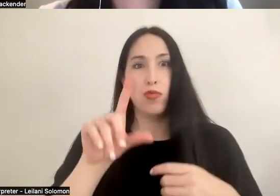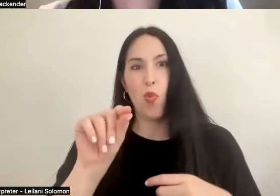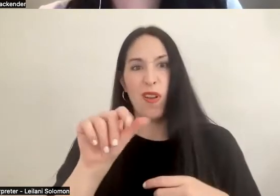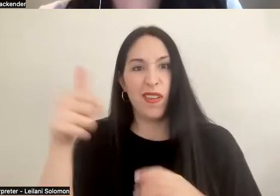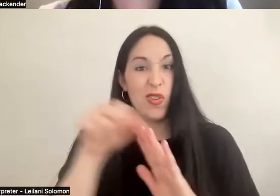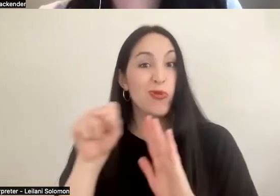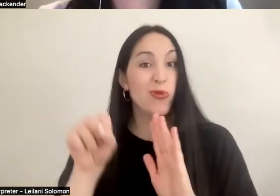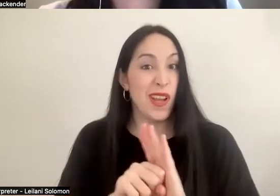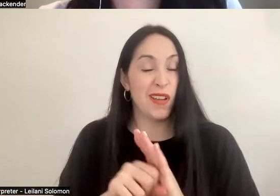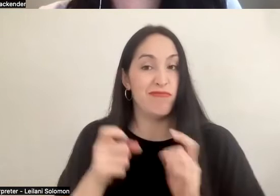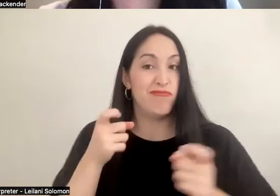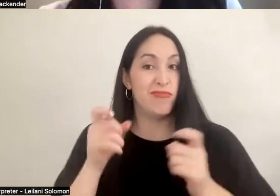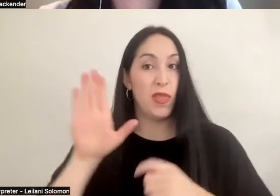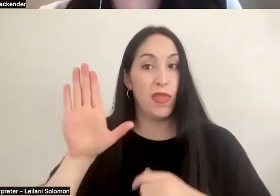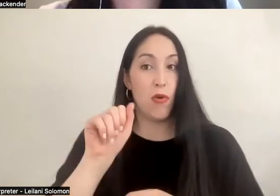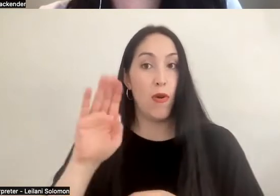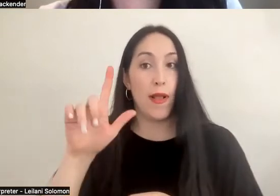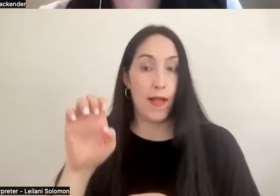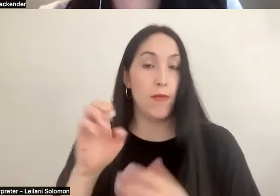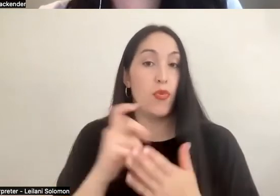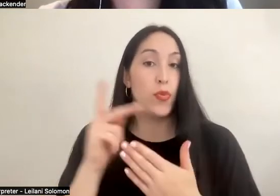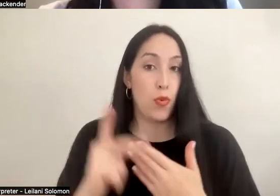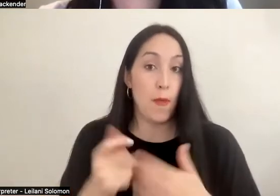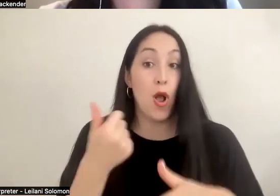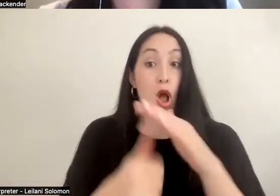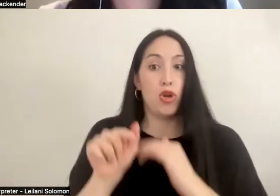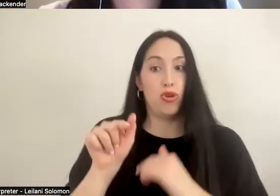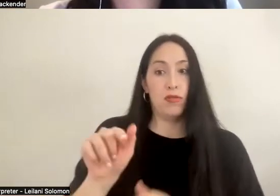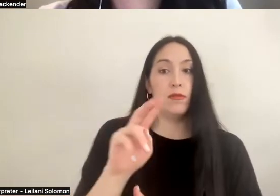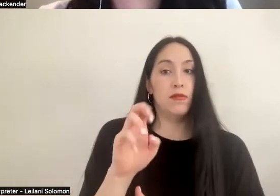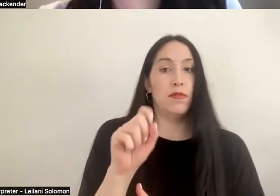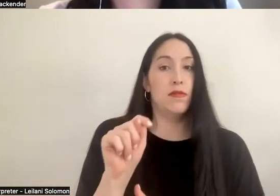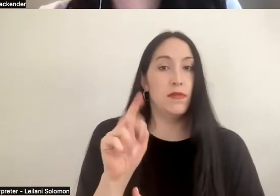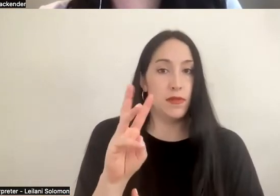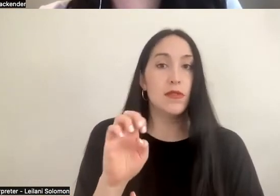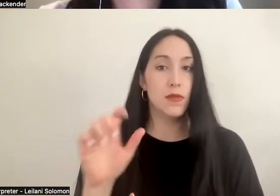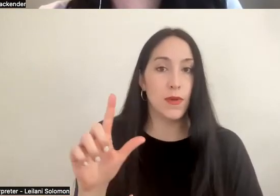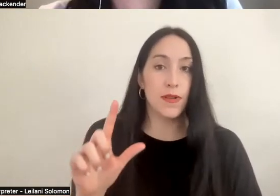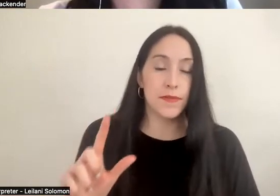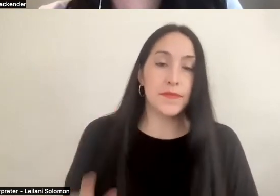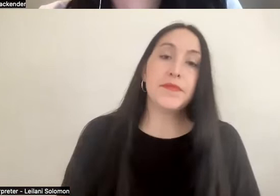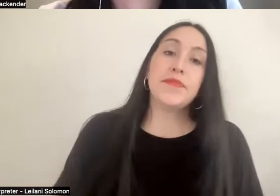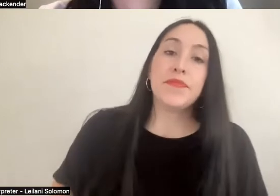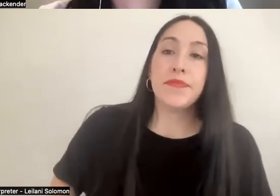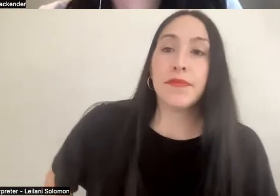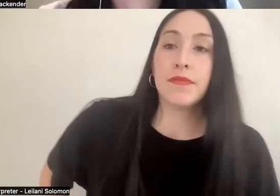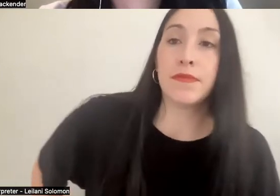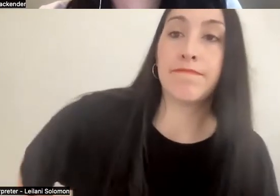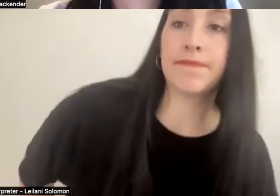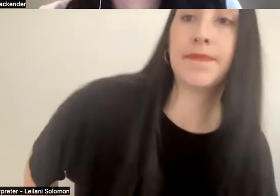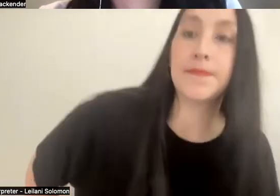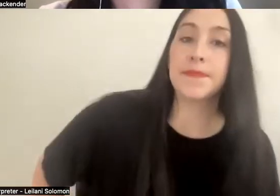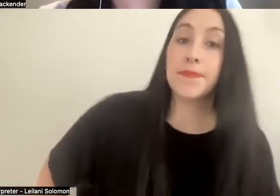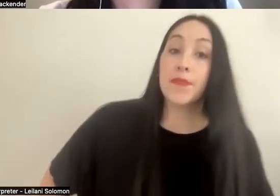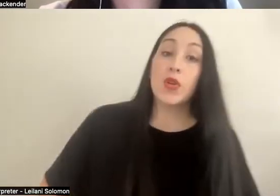this Vestwell platform. And so, when it comes to security and risk, they have a very